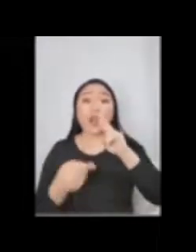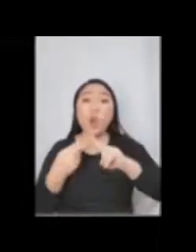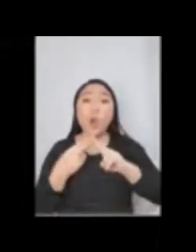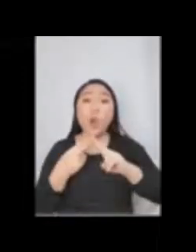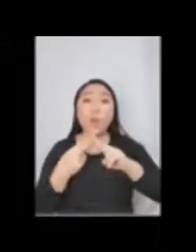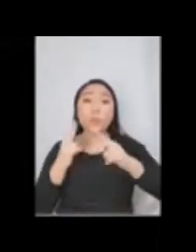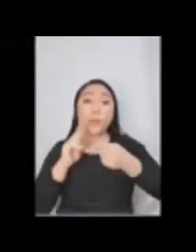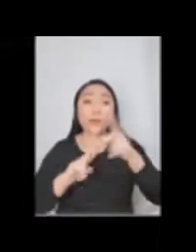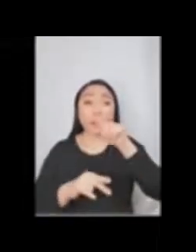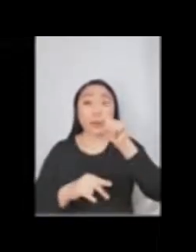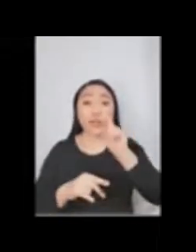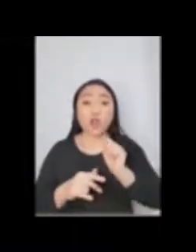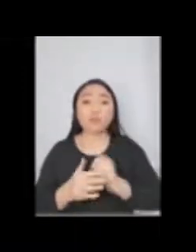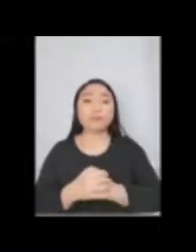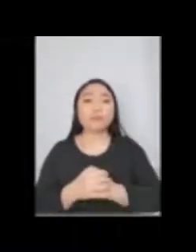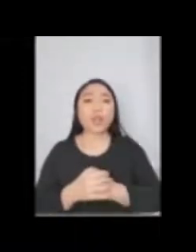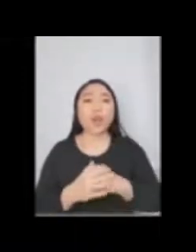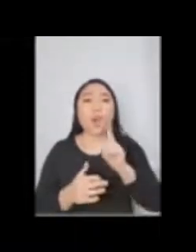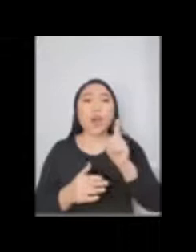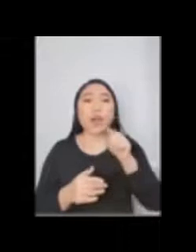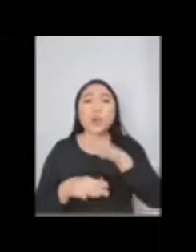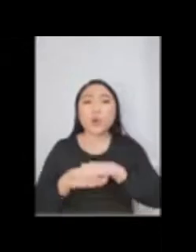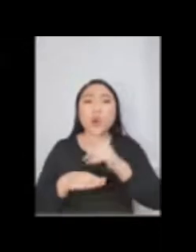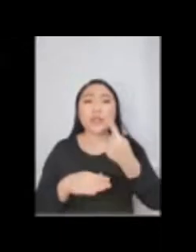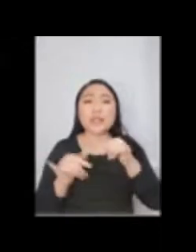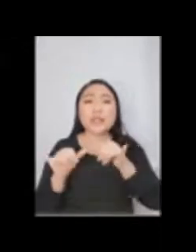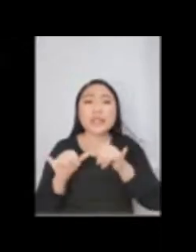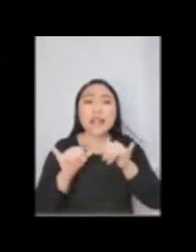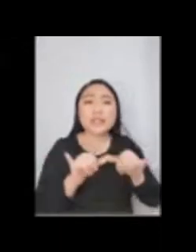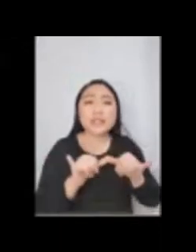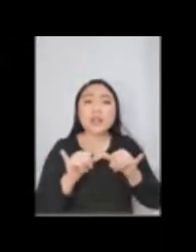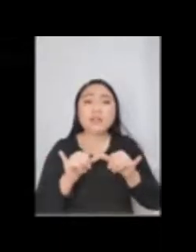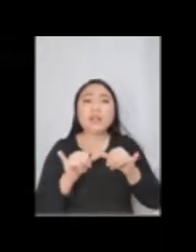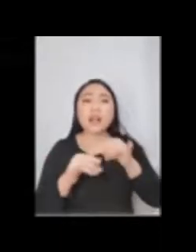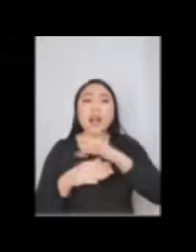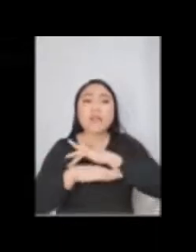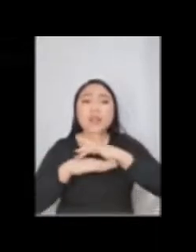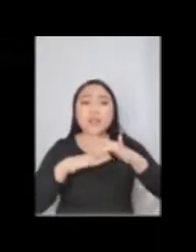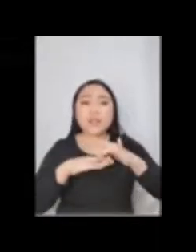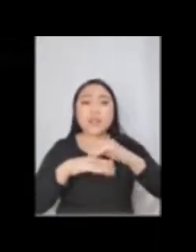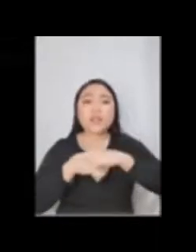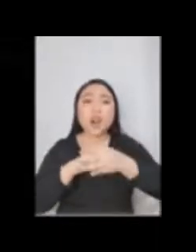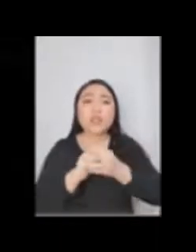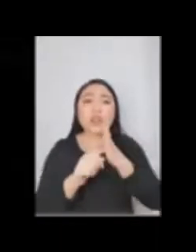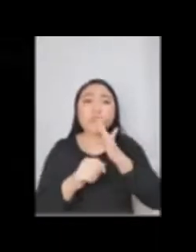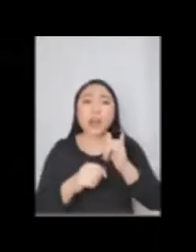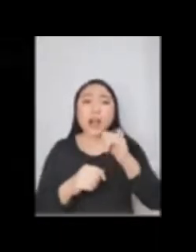area. Ayan. So, every question po, may lalabas dyan na trivia pertaining doon